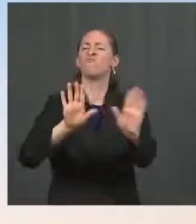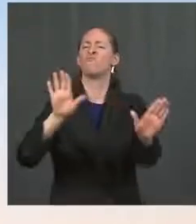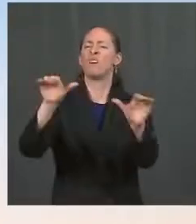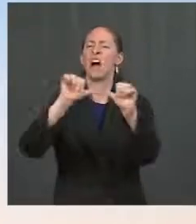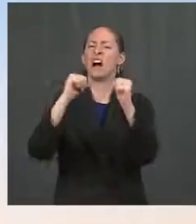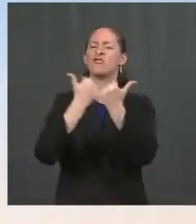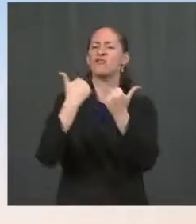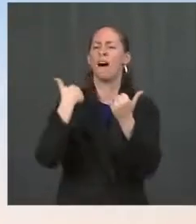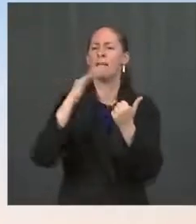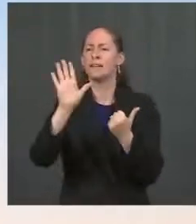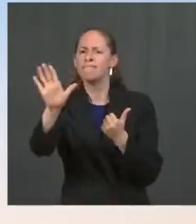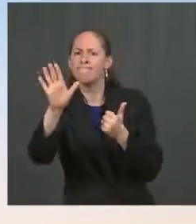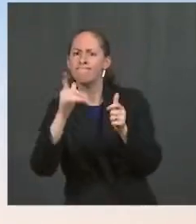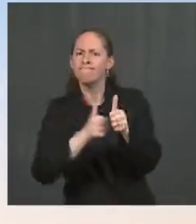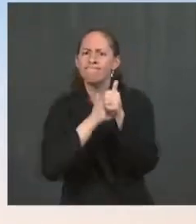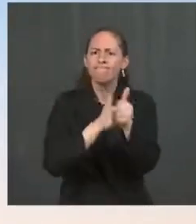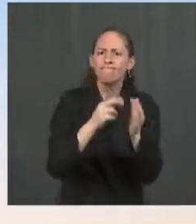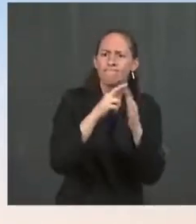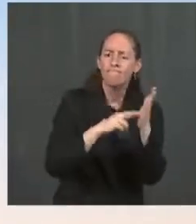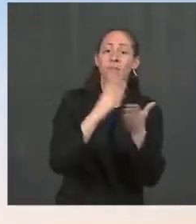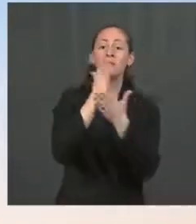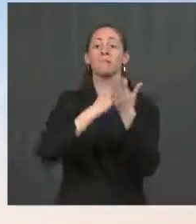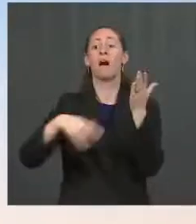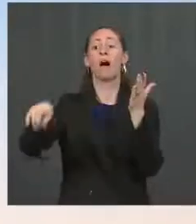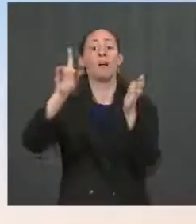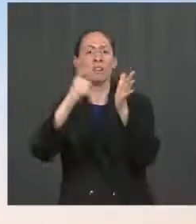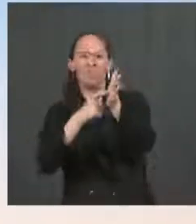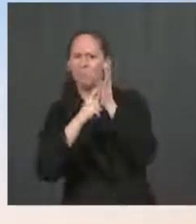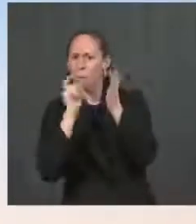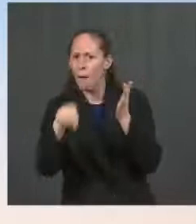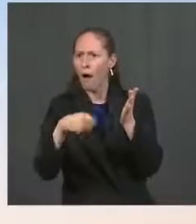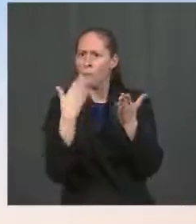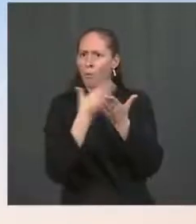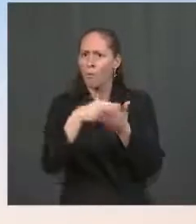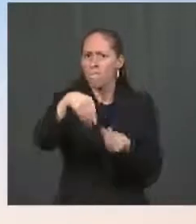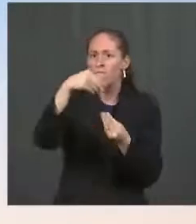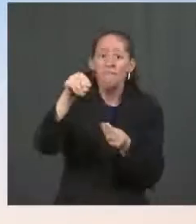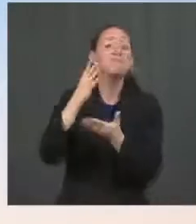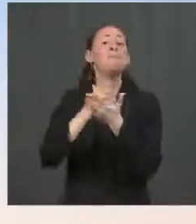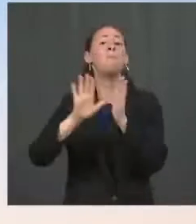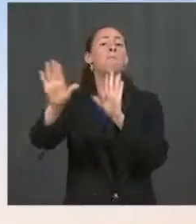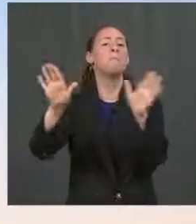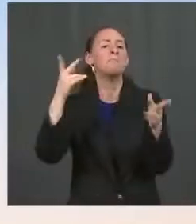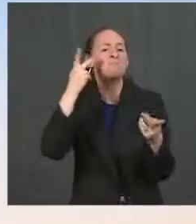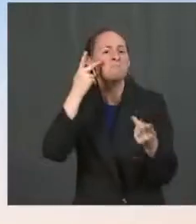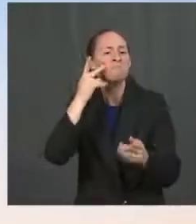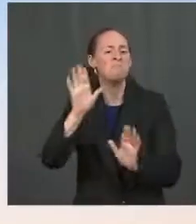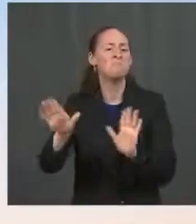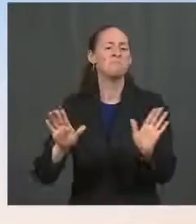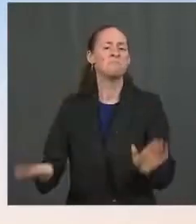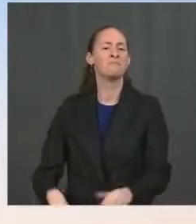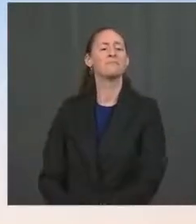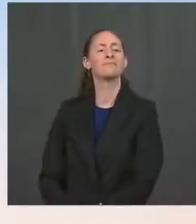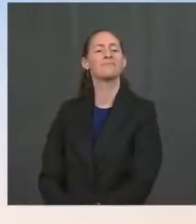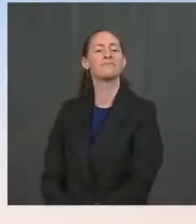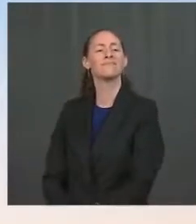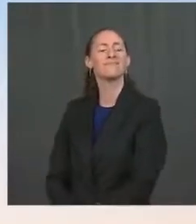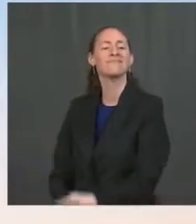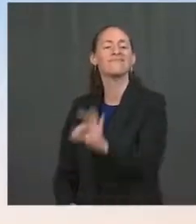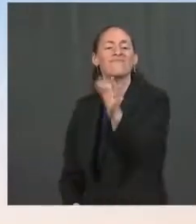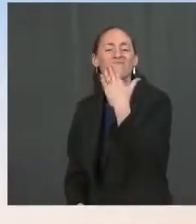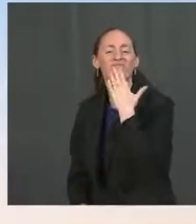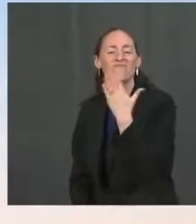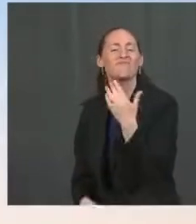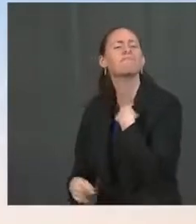proof of vaccination, but different agencies will do it differently. Go ahead. Thanks, Jen. The president said in July we were closer than ever to